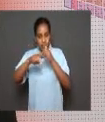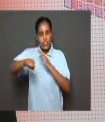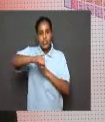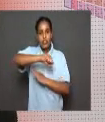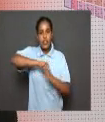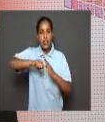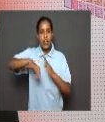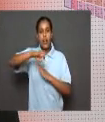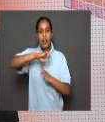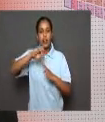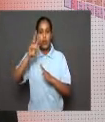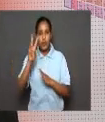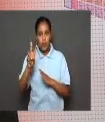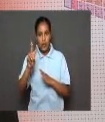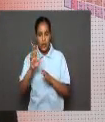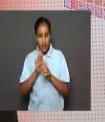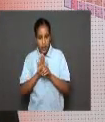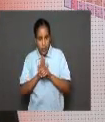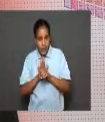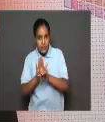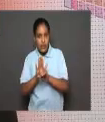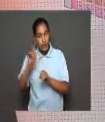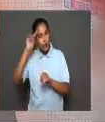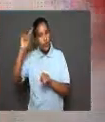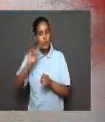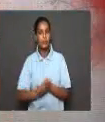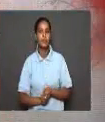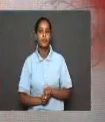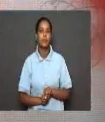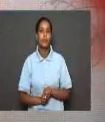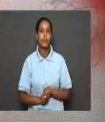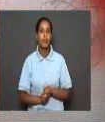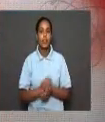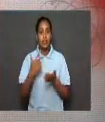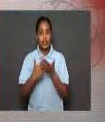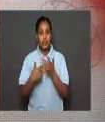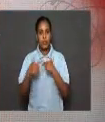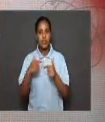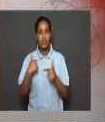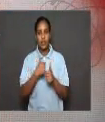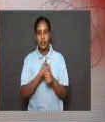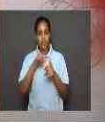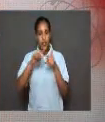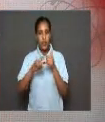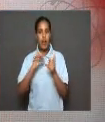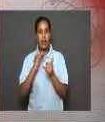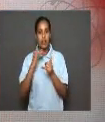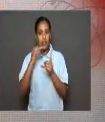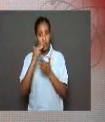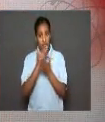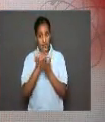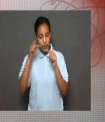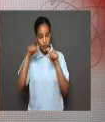shell electron pair repulsion theory. This brings us to the end of the lesson